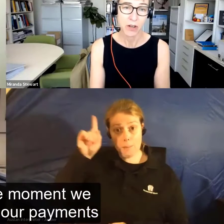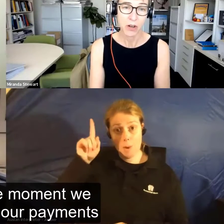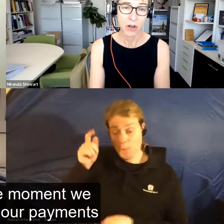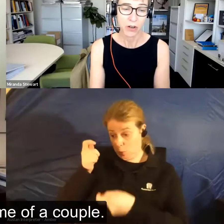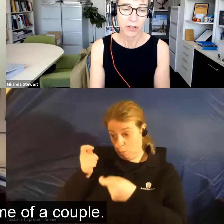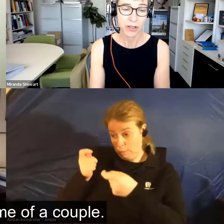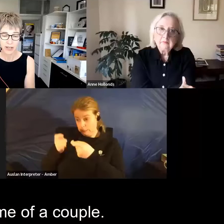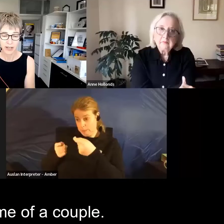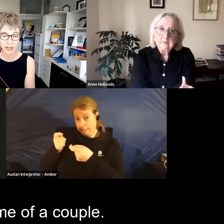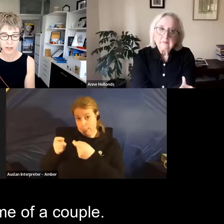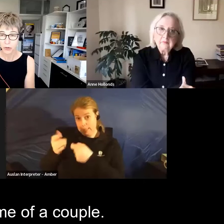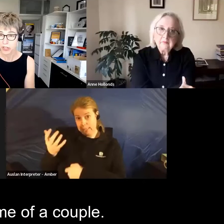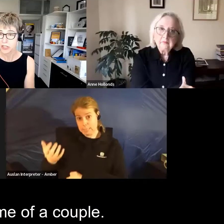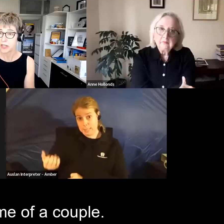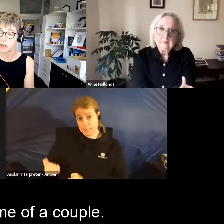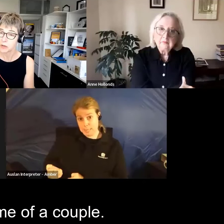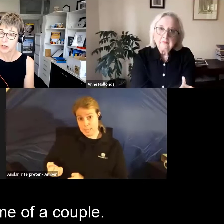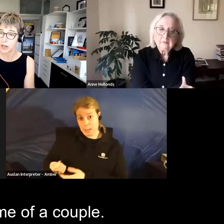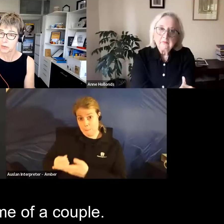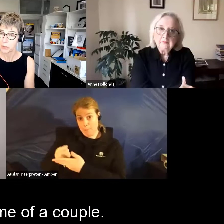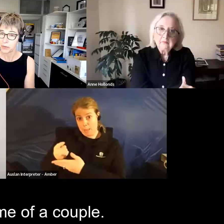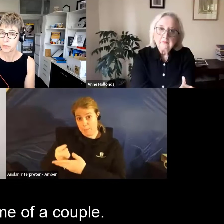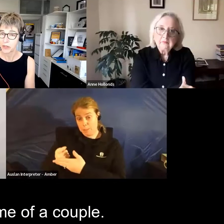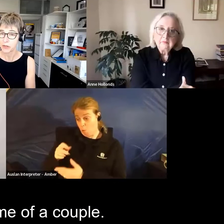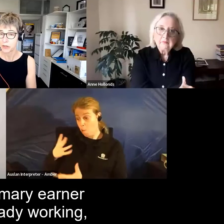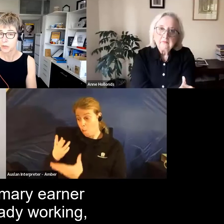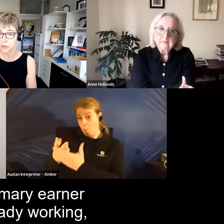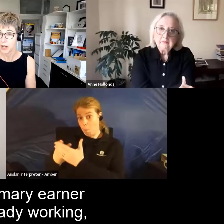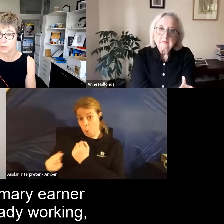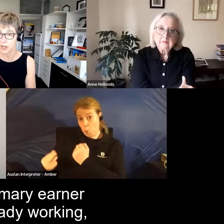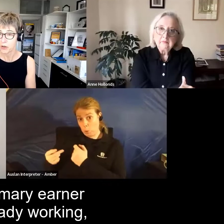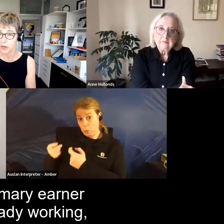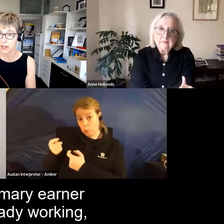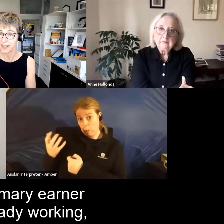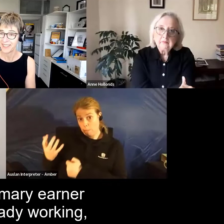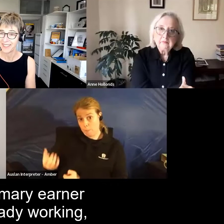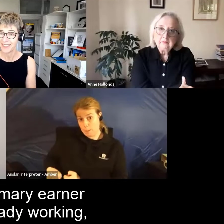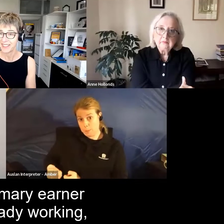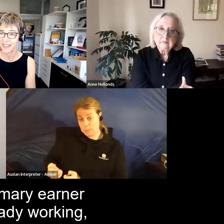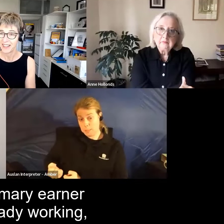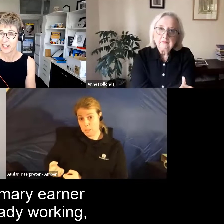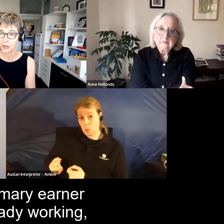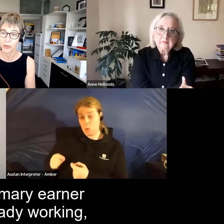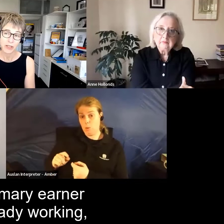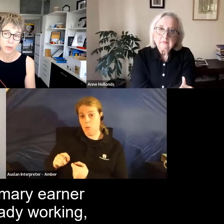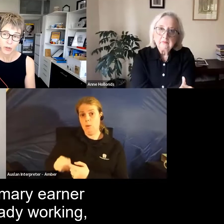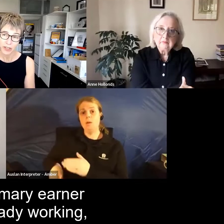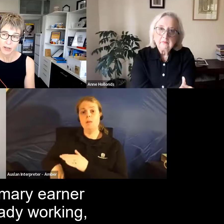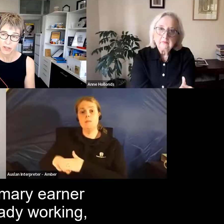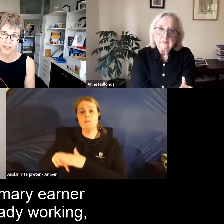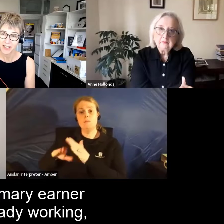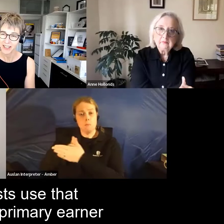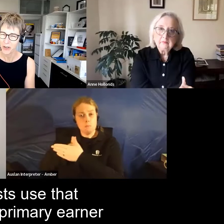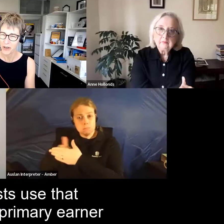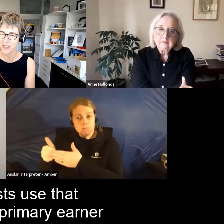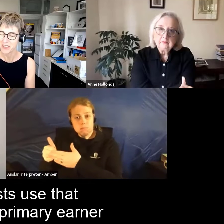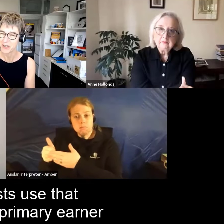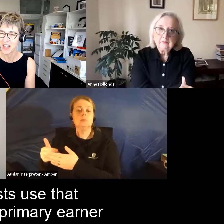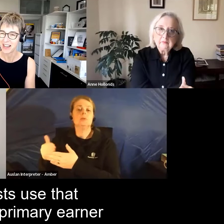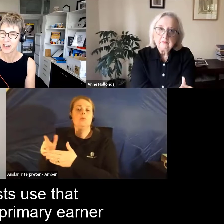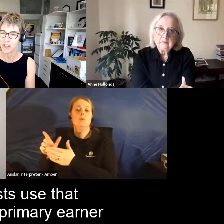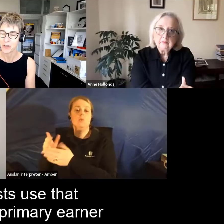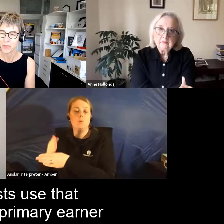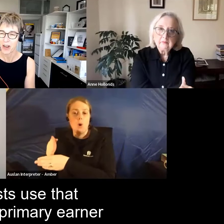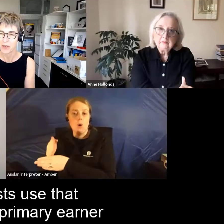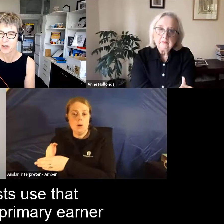payments on joint income of a couple. So the primary earner who's already working, we economists